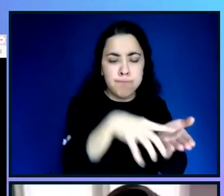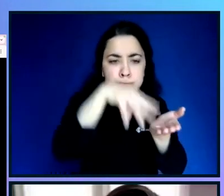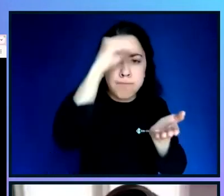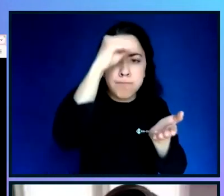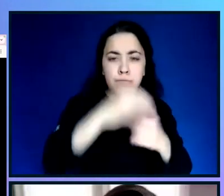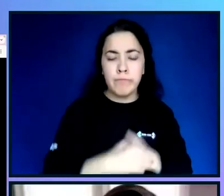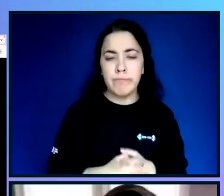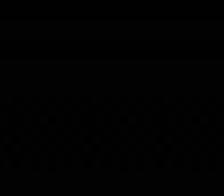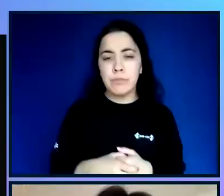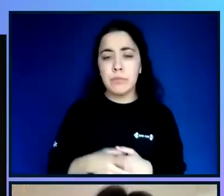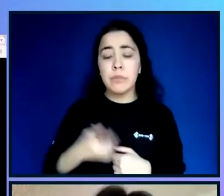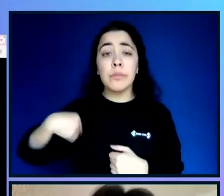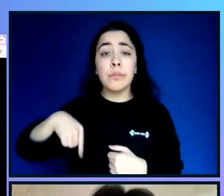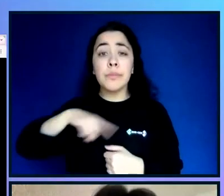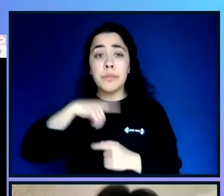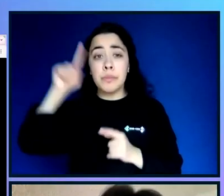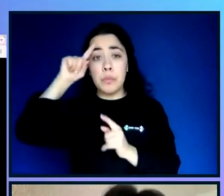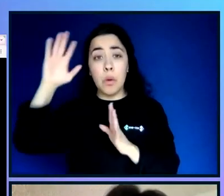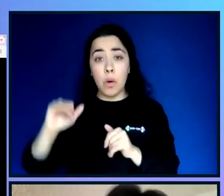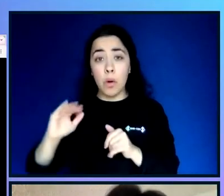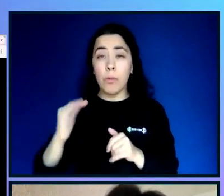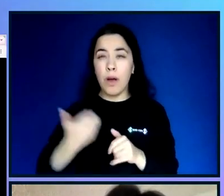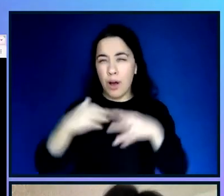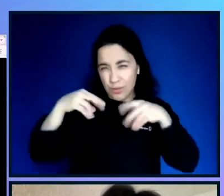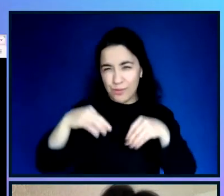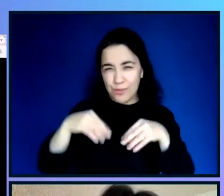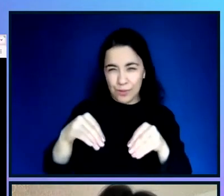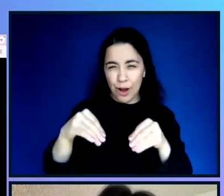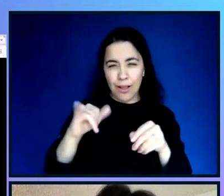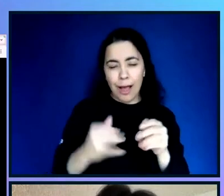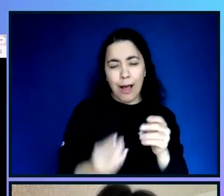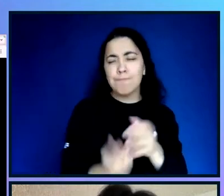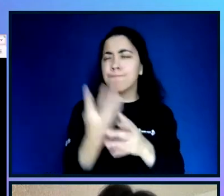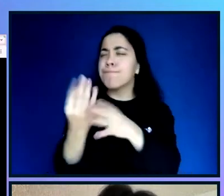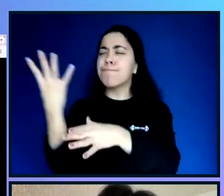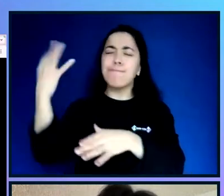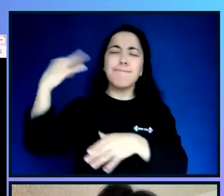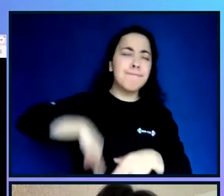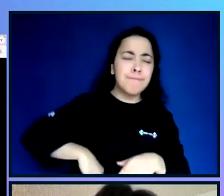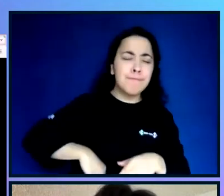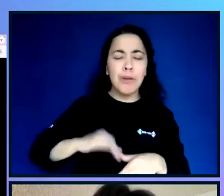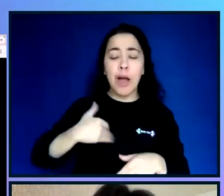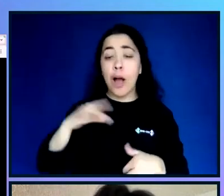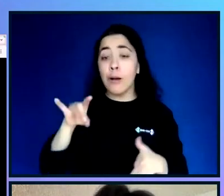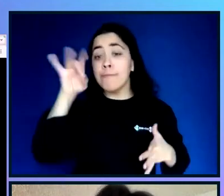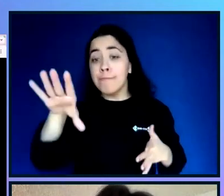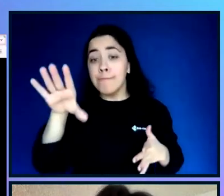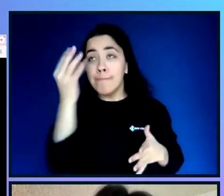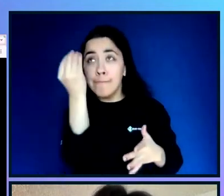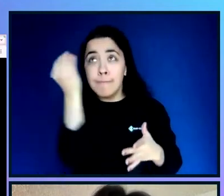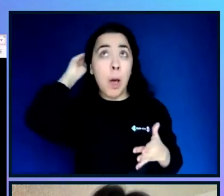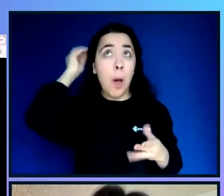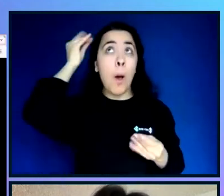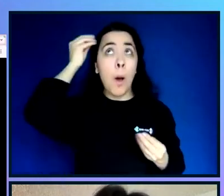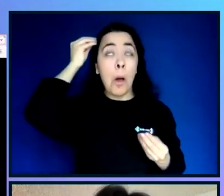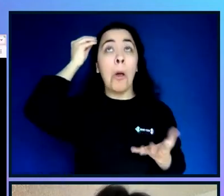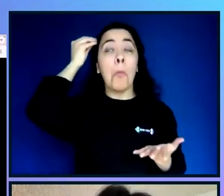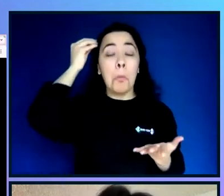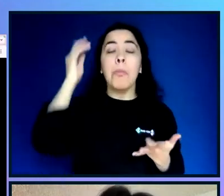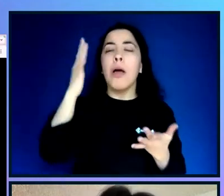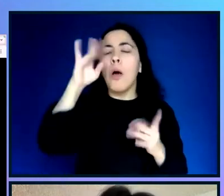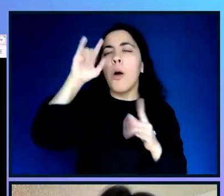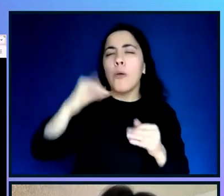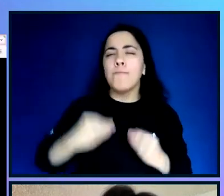We hope that the story of our garden, along with the pro tips and takeaways that we've just provided, inspire you to cultivate new or